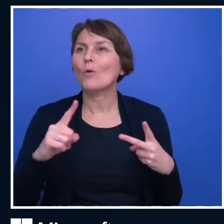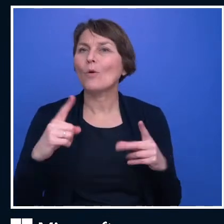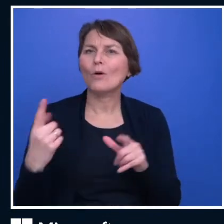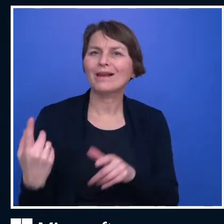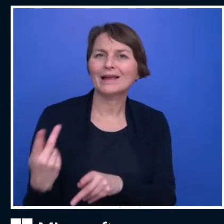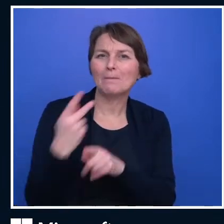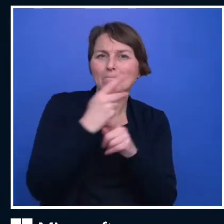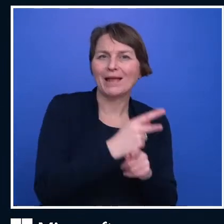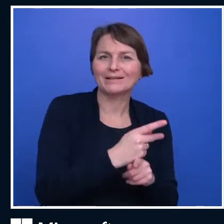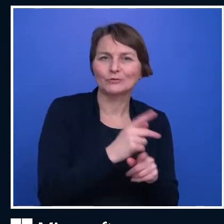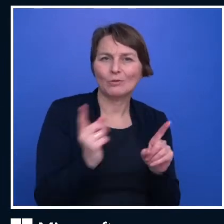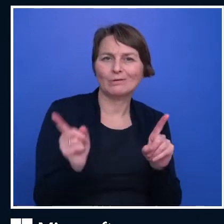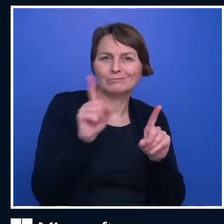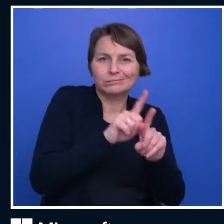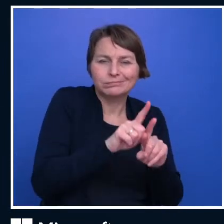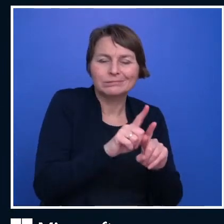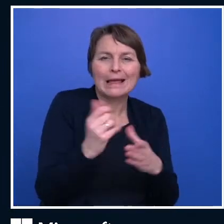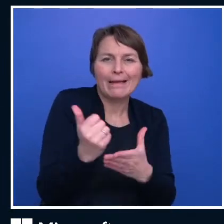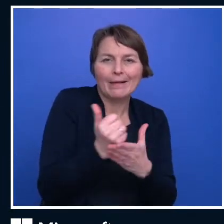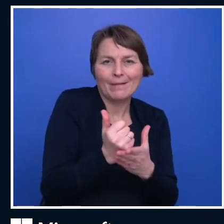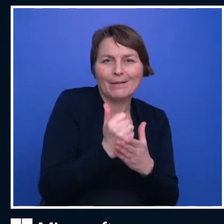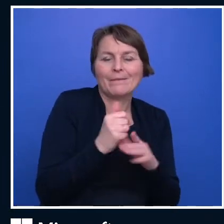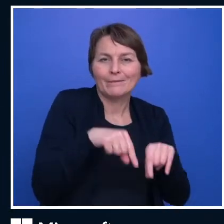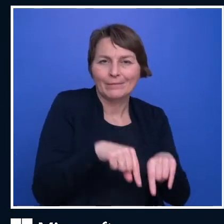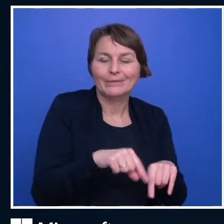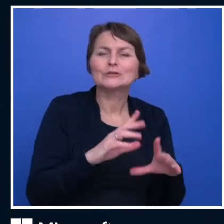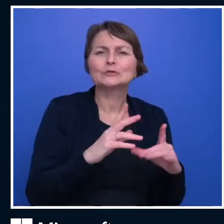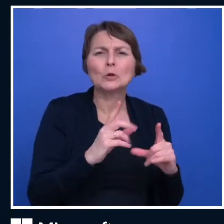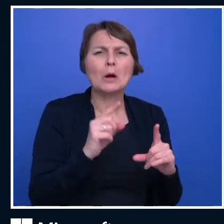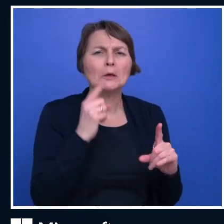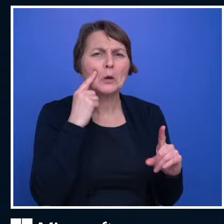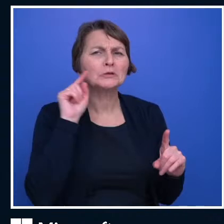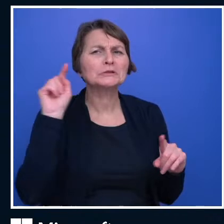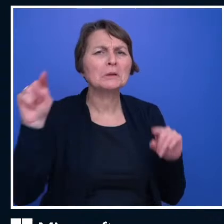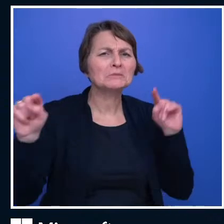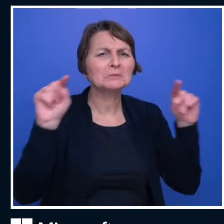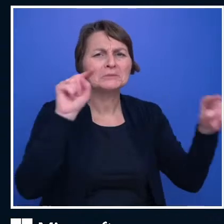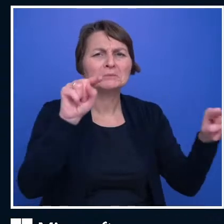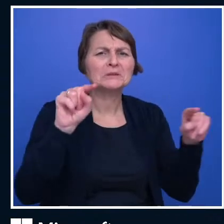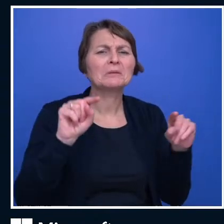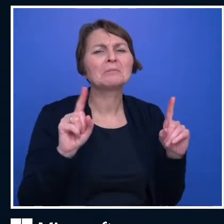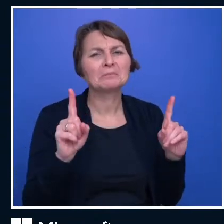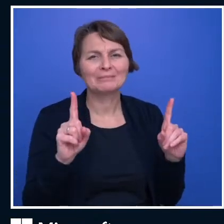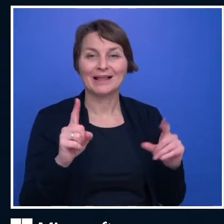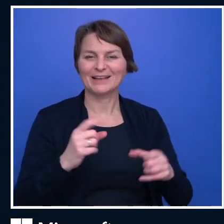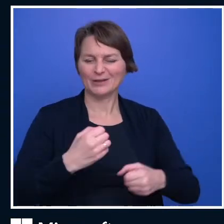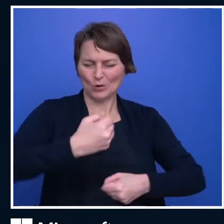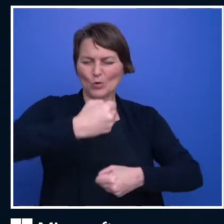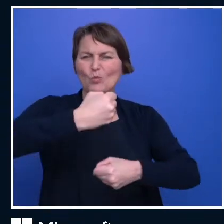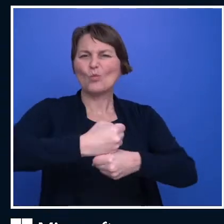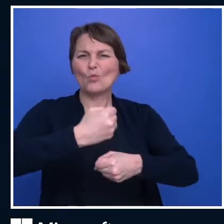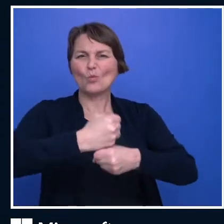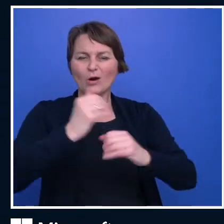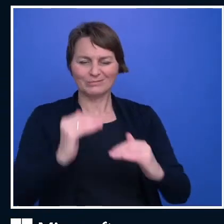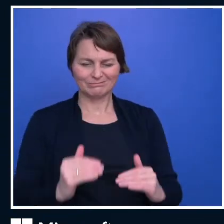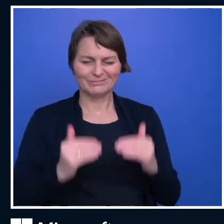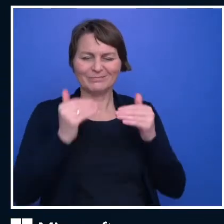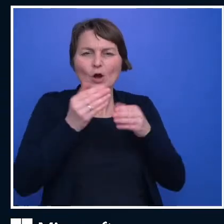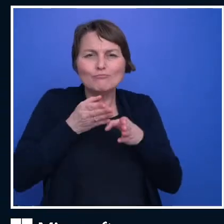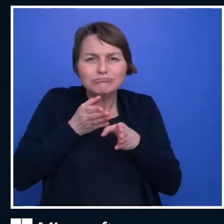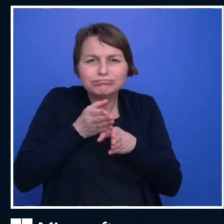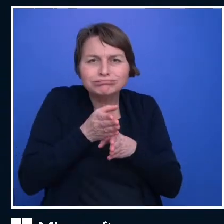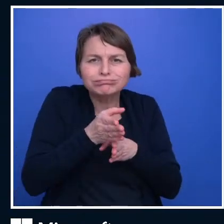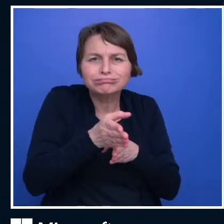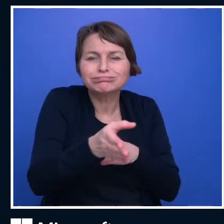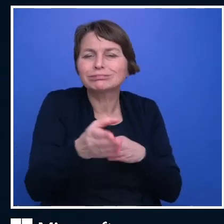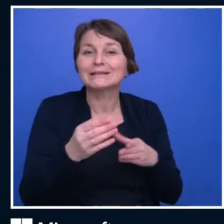that there are some hackathons out there that are for, like, I think, working professionals. I think the Meetup might have some communities that